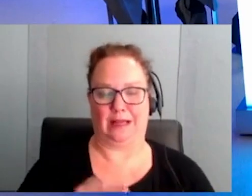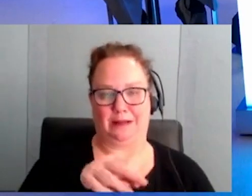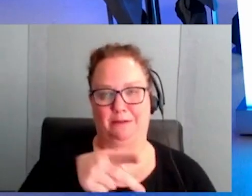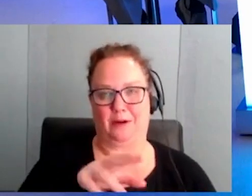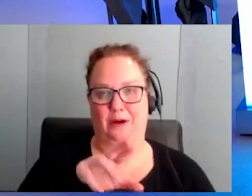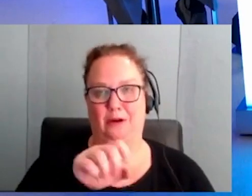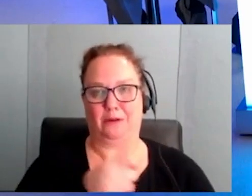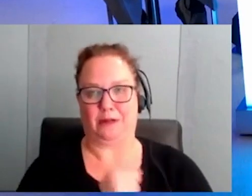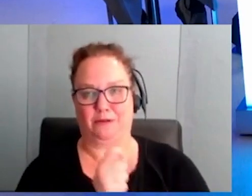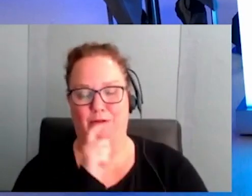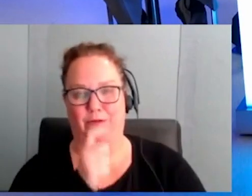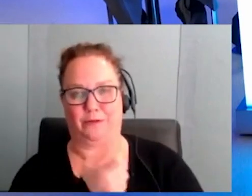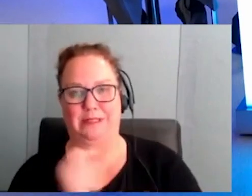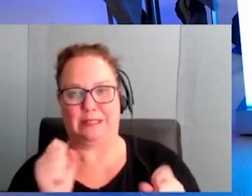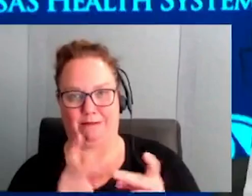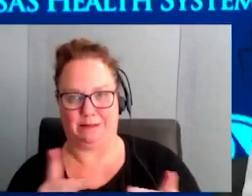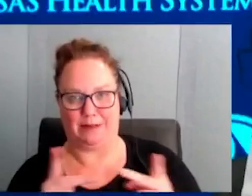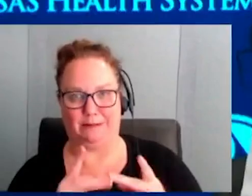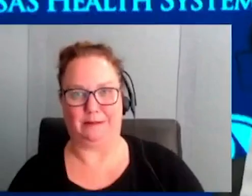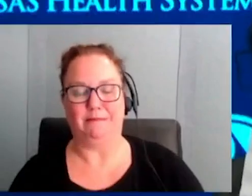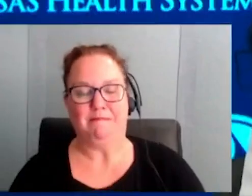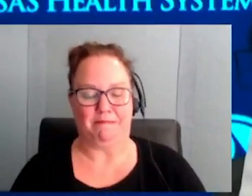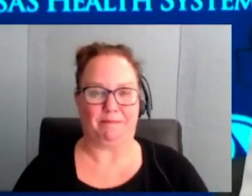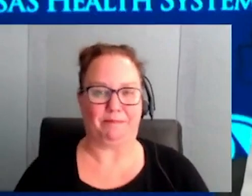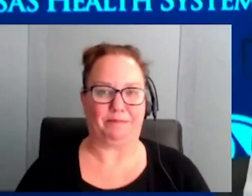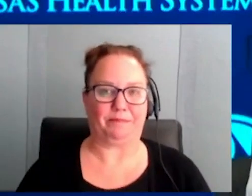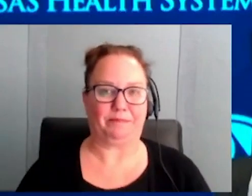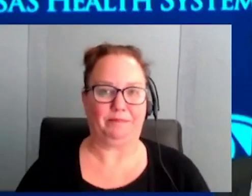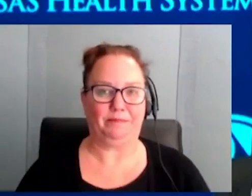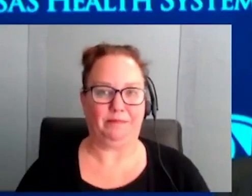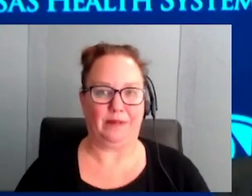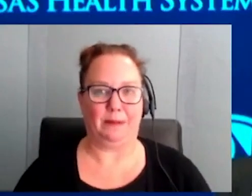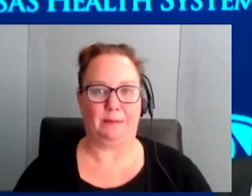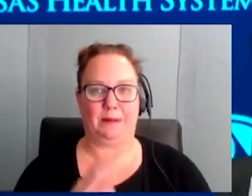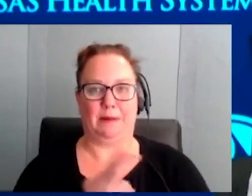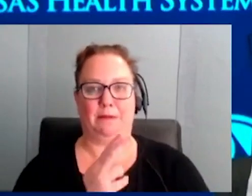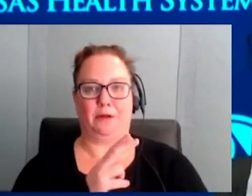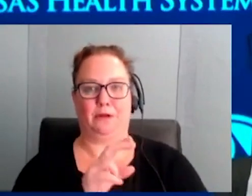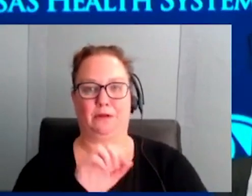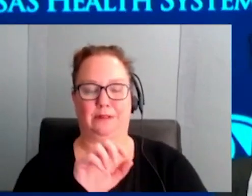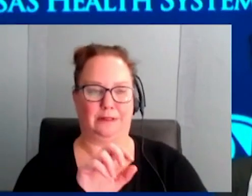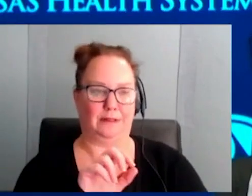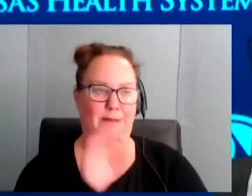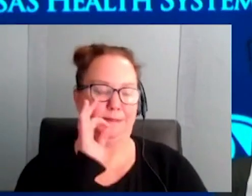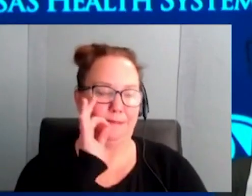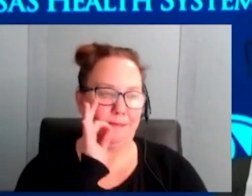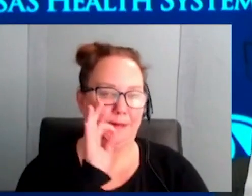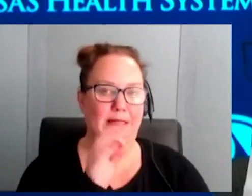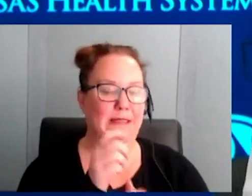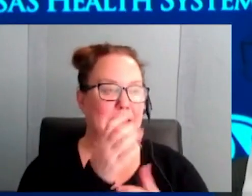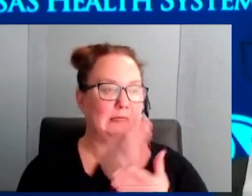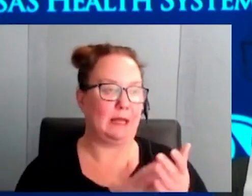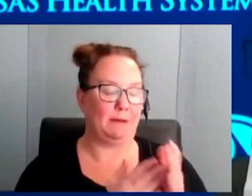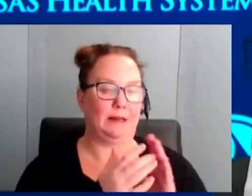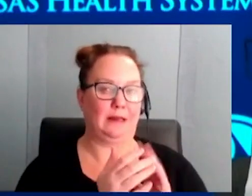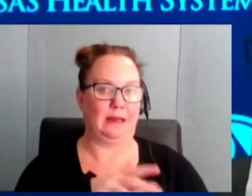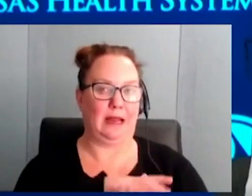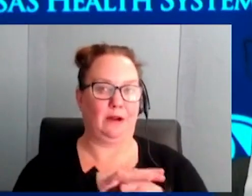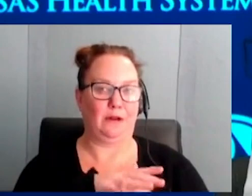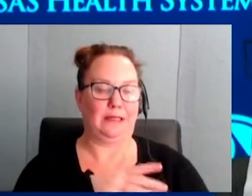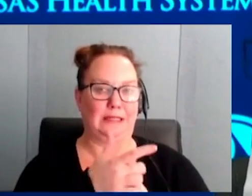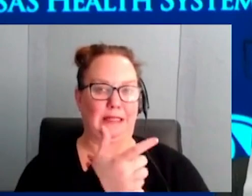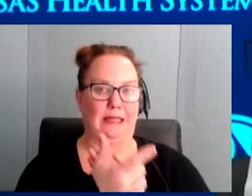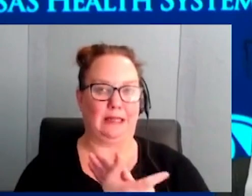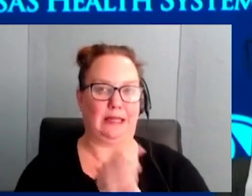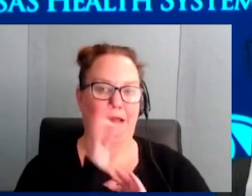come from a safe spot. Right. So, But I was saying, just like people use cannabis, and in some states it's legal, so they might use just cannabis